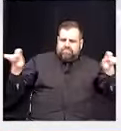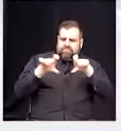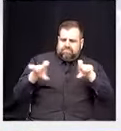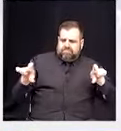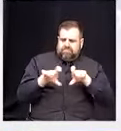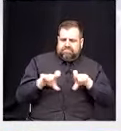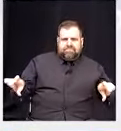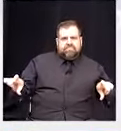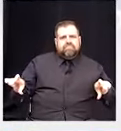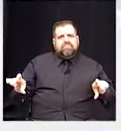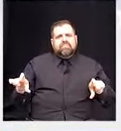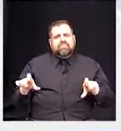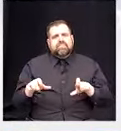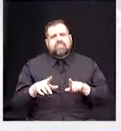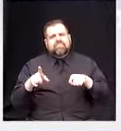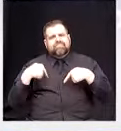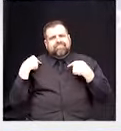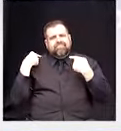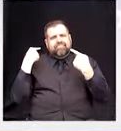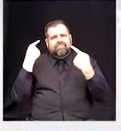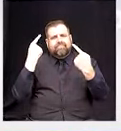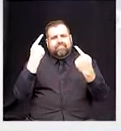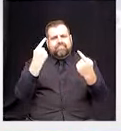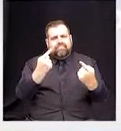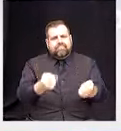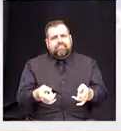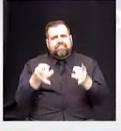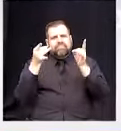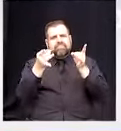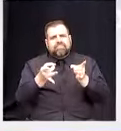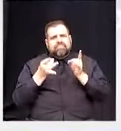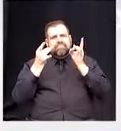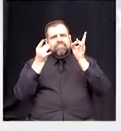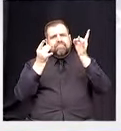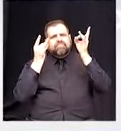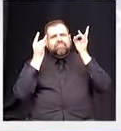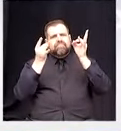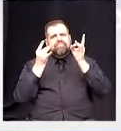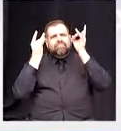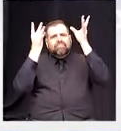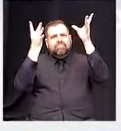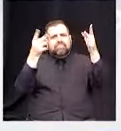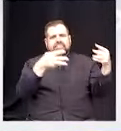bright stars through the perilous